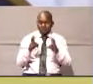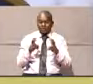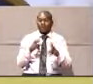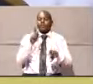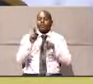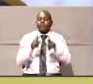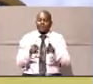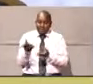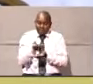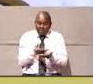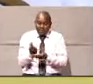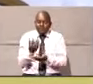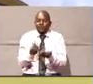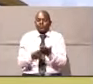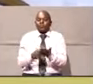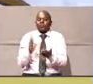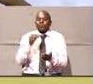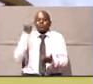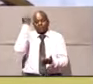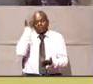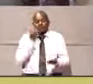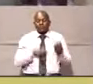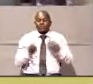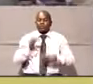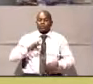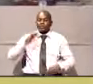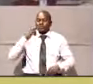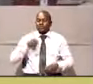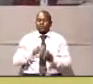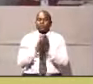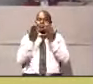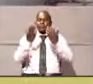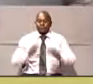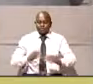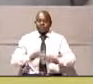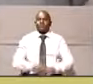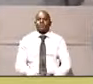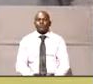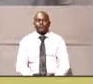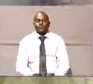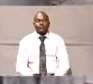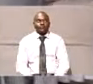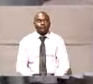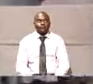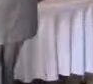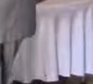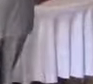Citizen Engagement in Uganda's Anti-Corruption Response. Dorcas Kimono, UBC TV News.